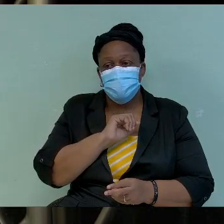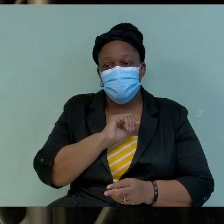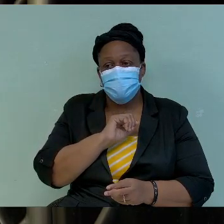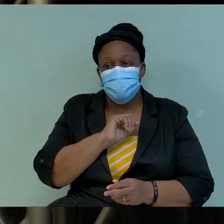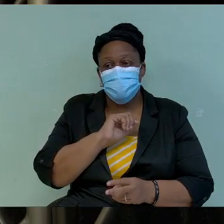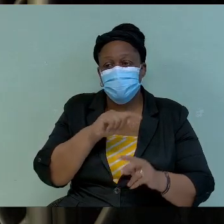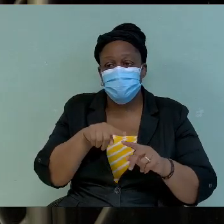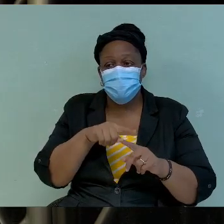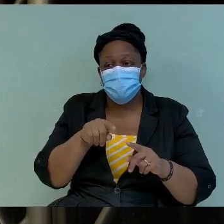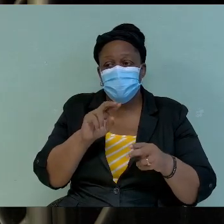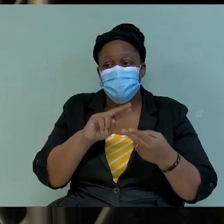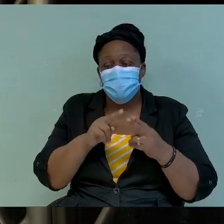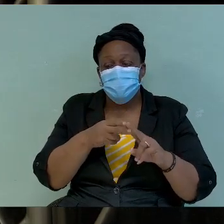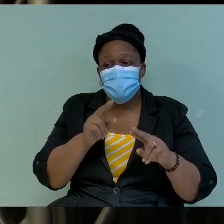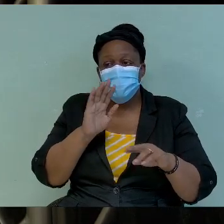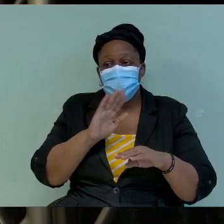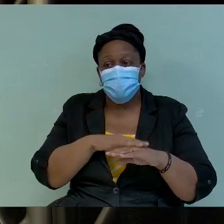466-9626, and